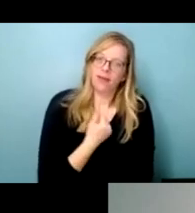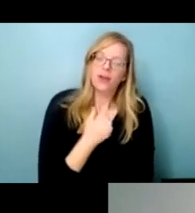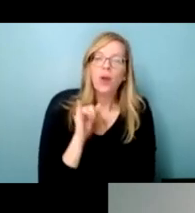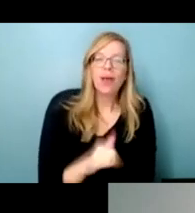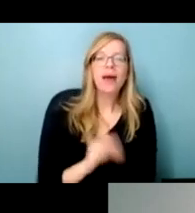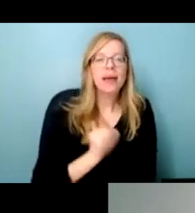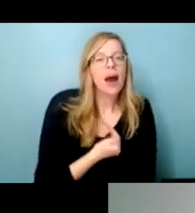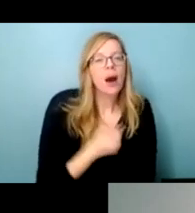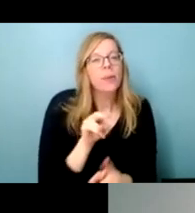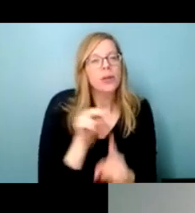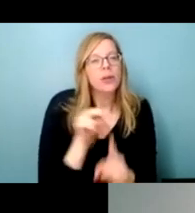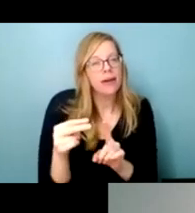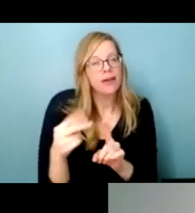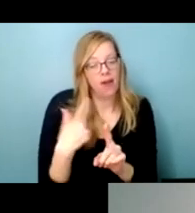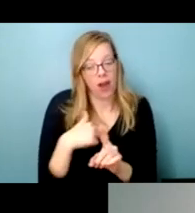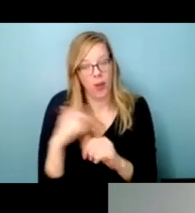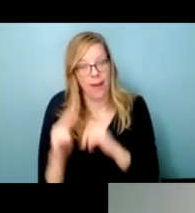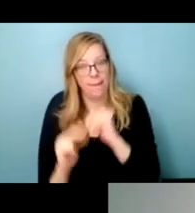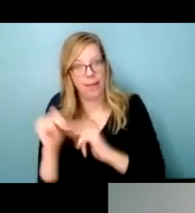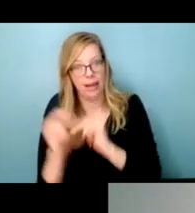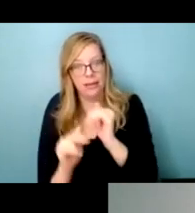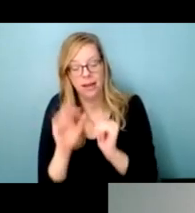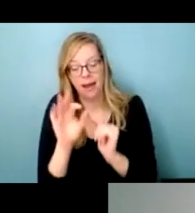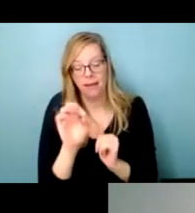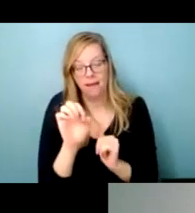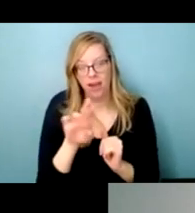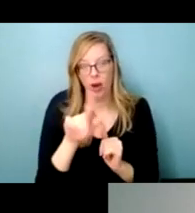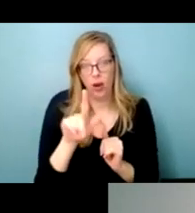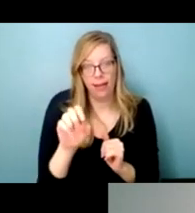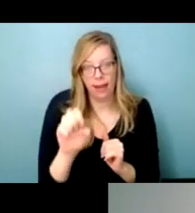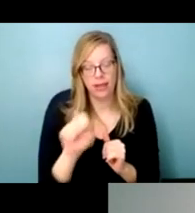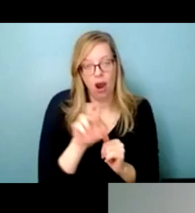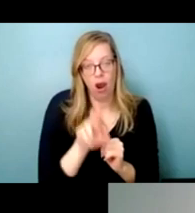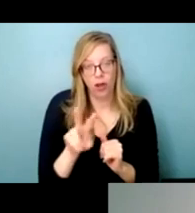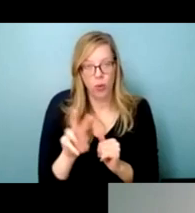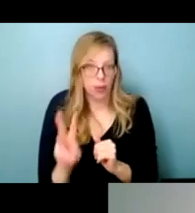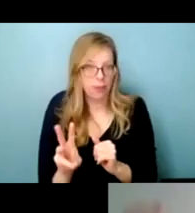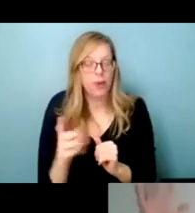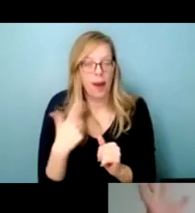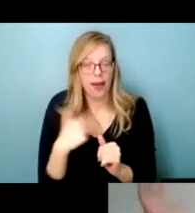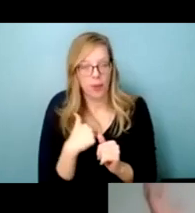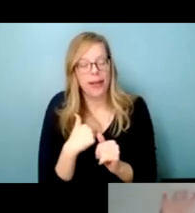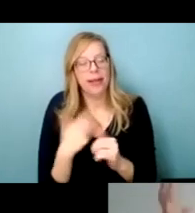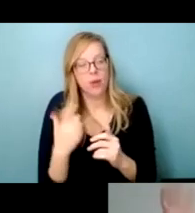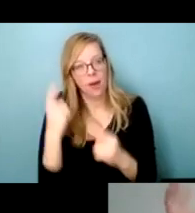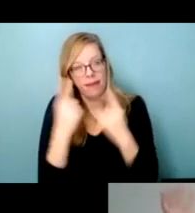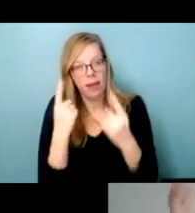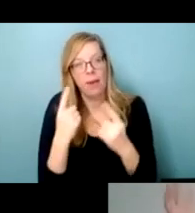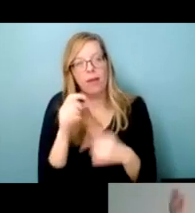Fearless R2W and incorporate the social enterprise component.